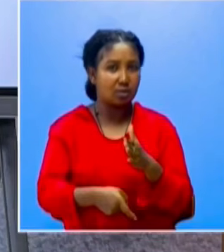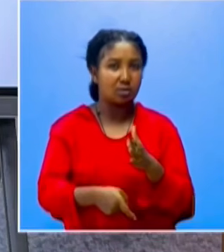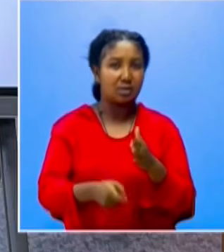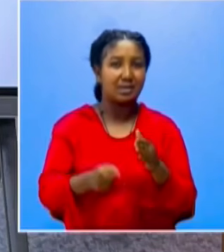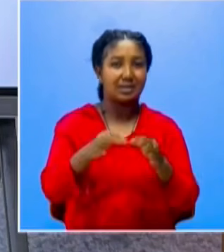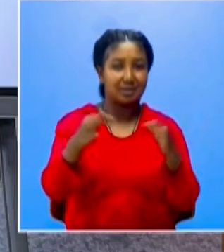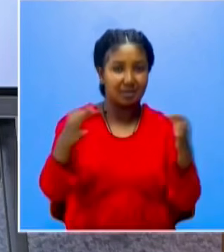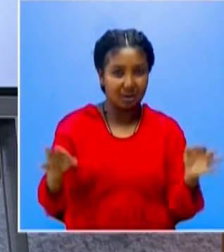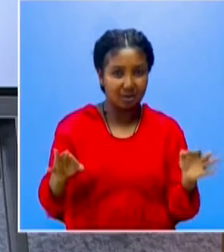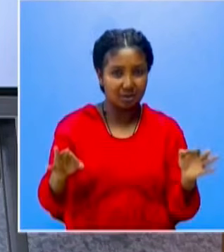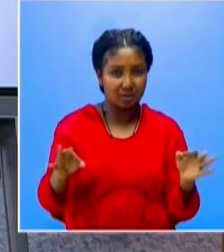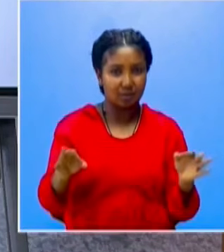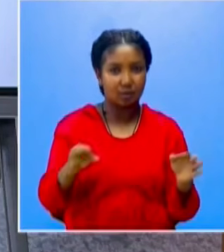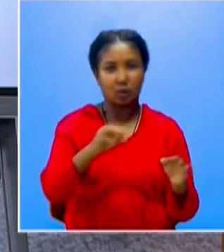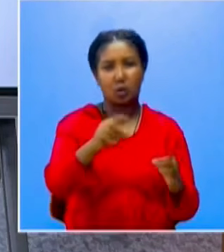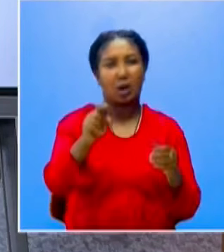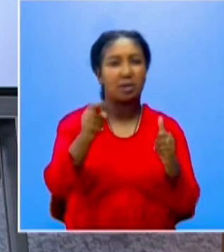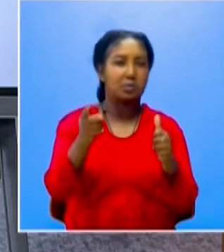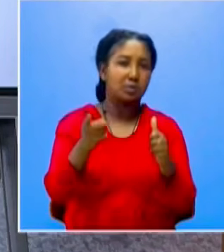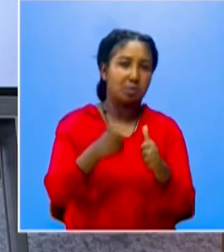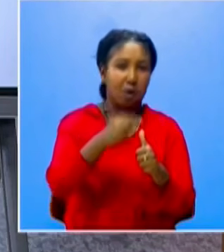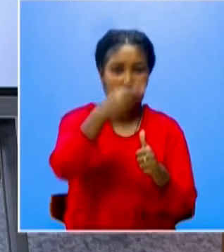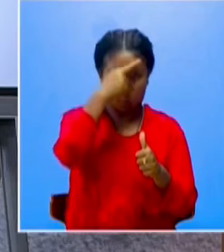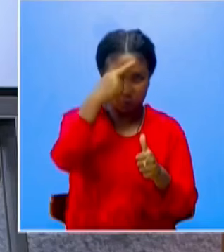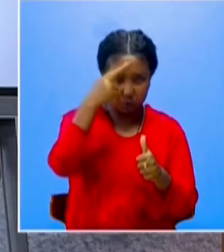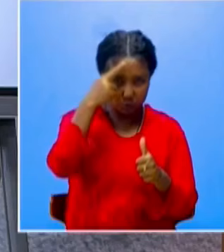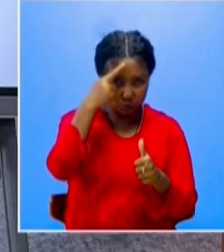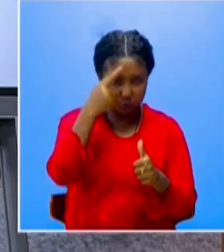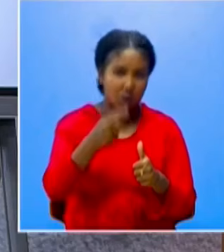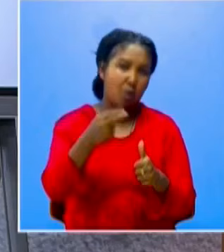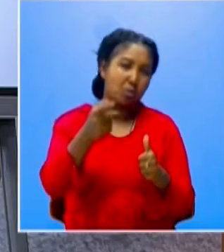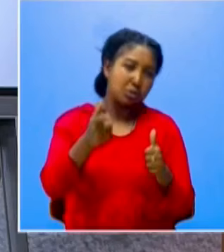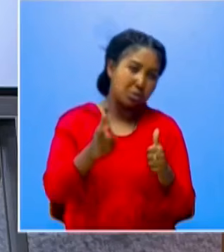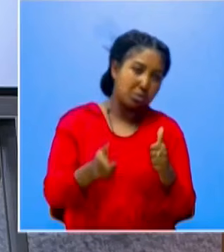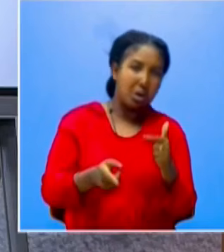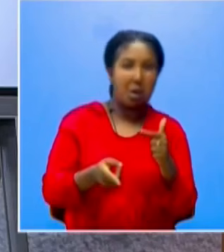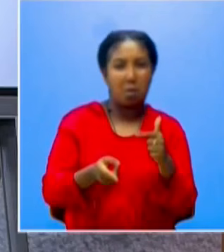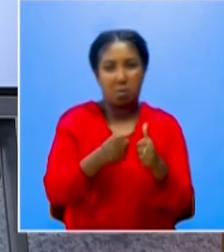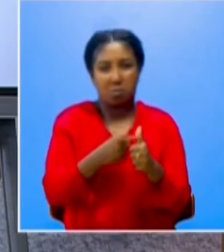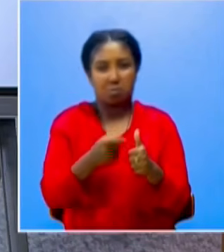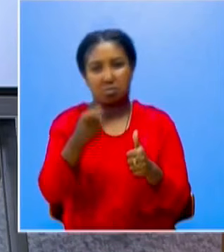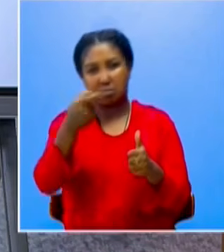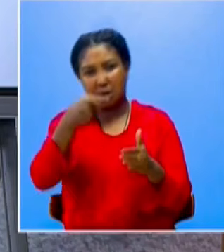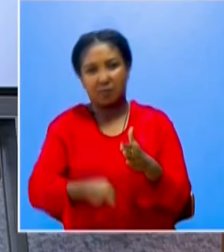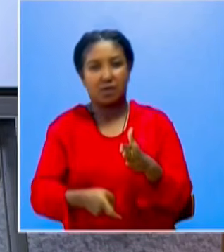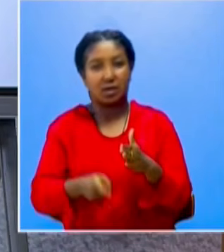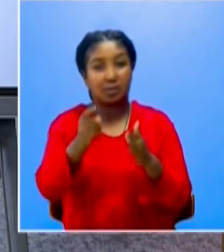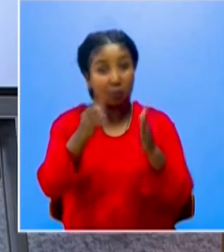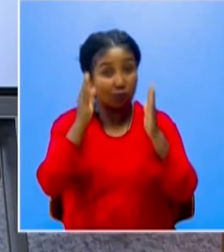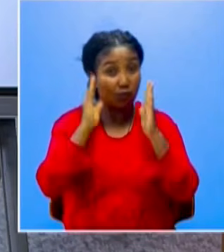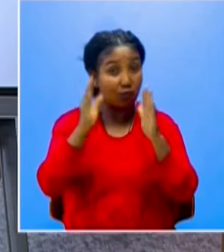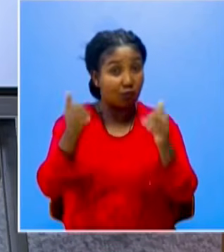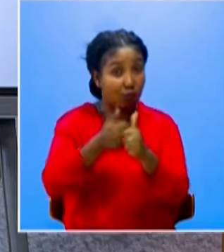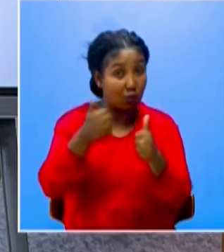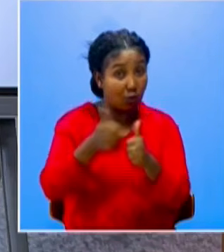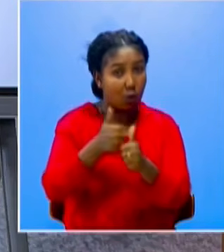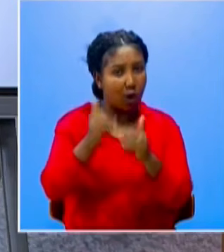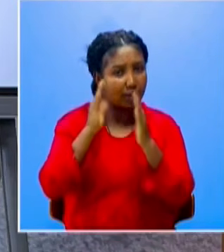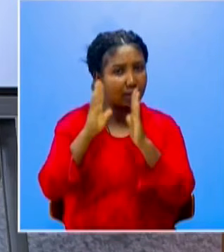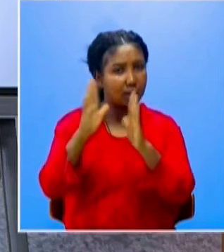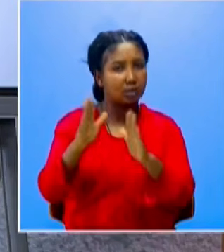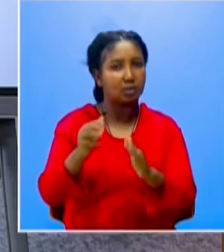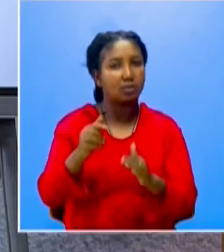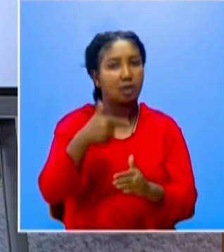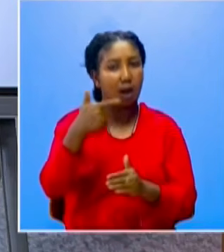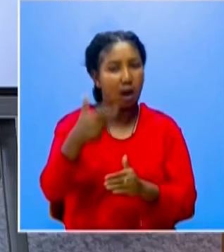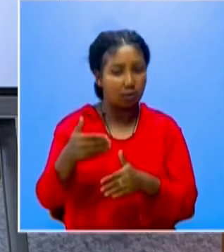a sentence. You can start by the cause or by the effect, it doesn't matter, but you need to follow or to give attention to the